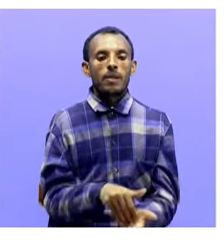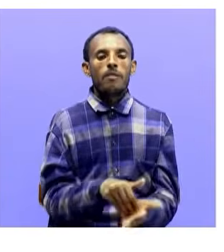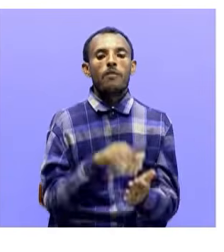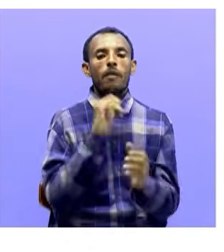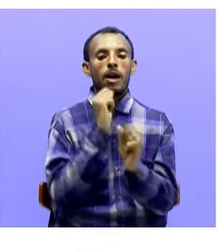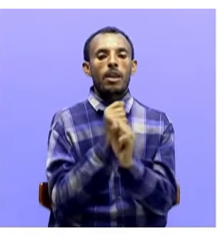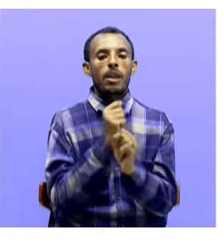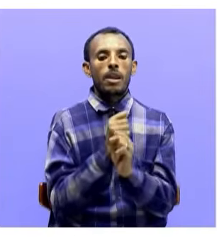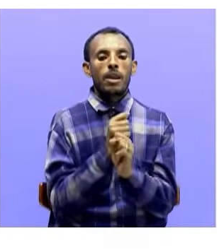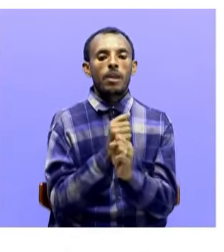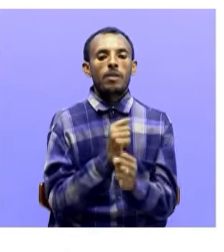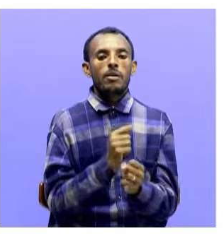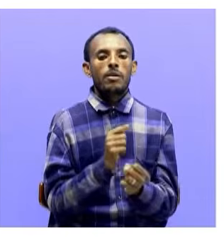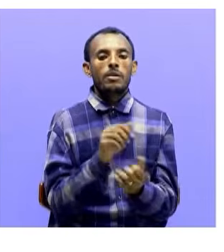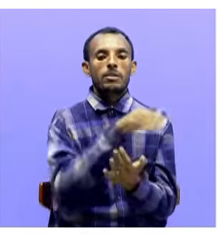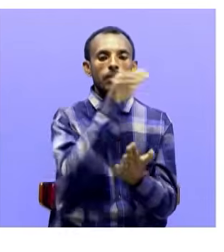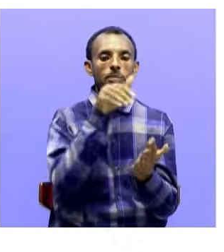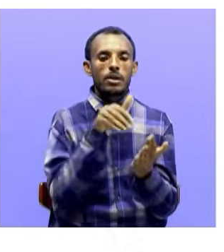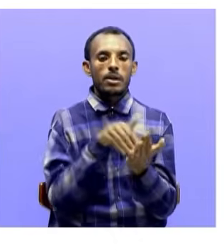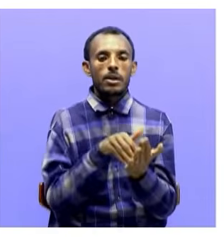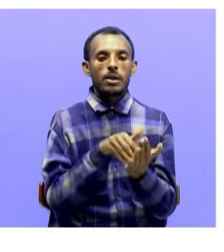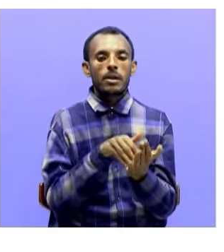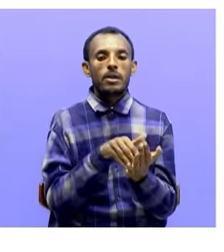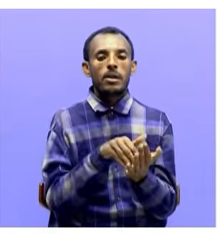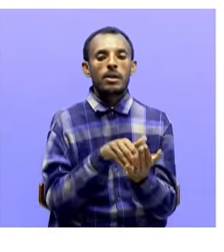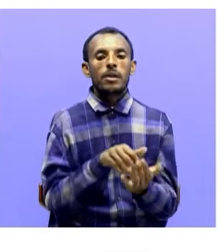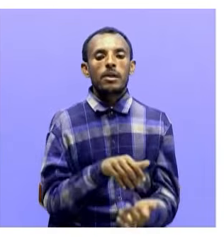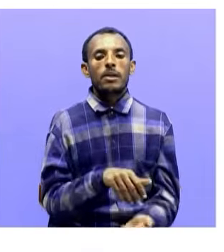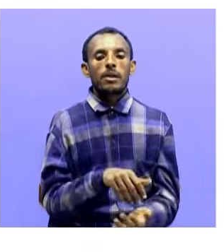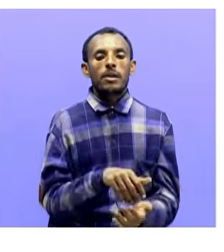Find the median